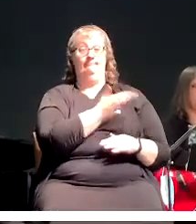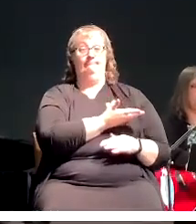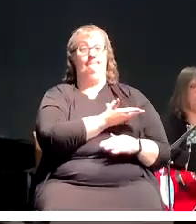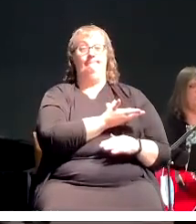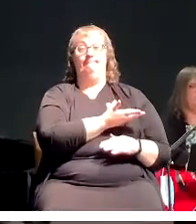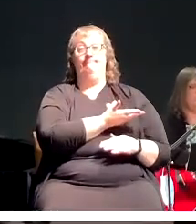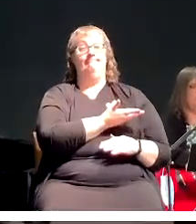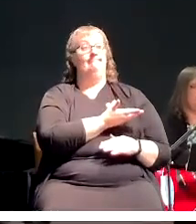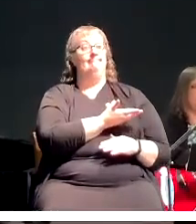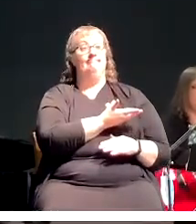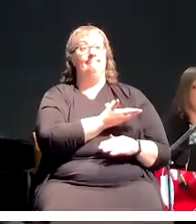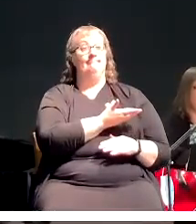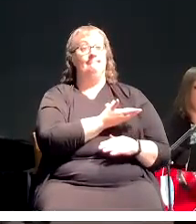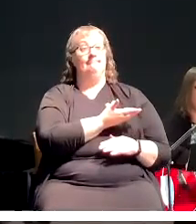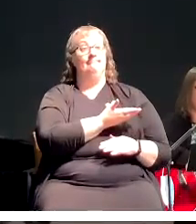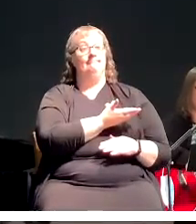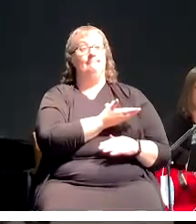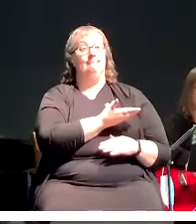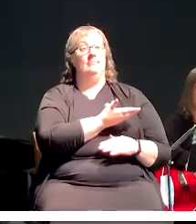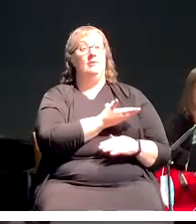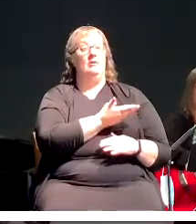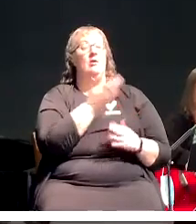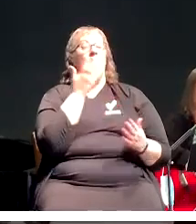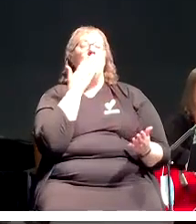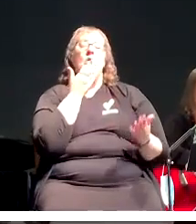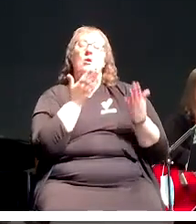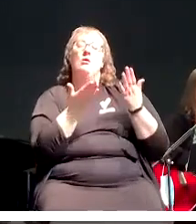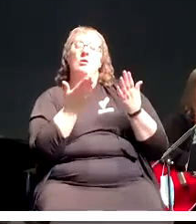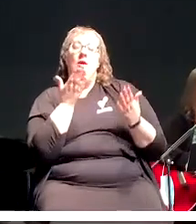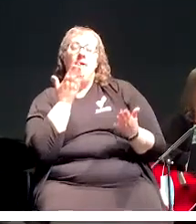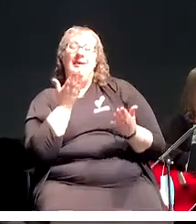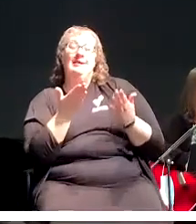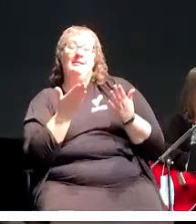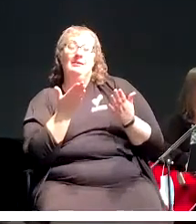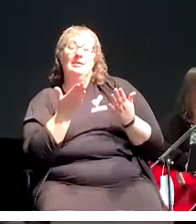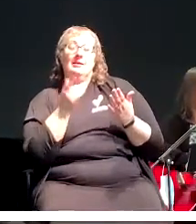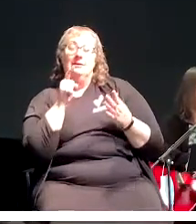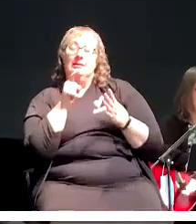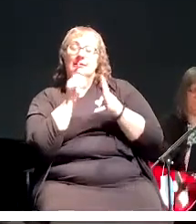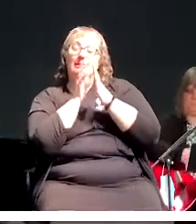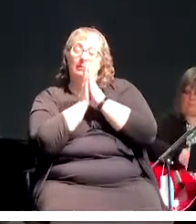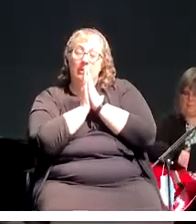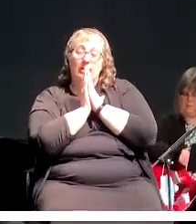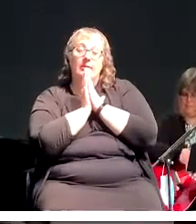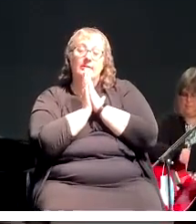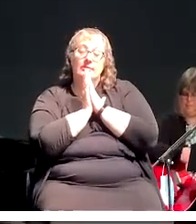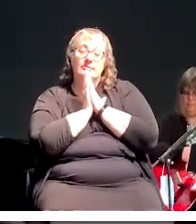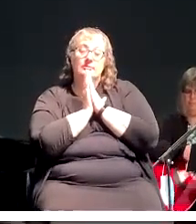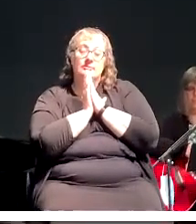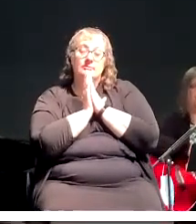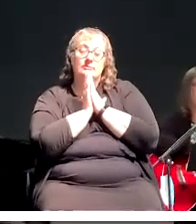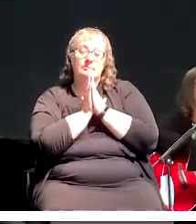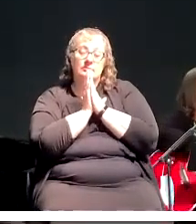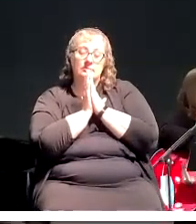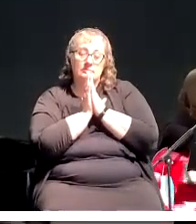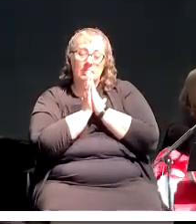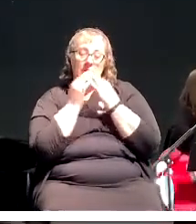ready to go. Or maybe you just need some prayer. Prayer's